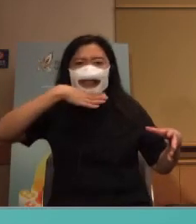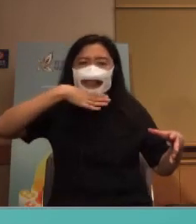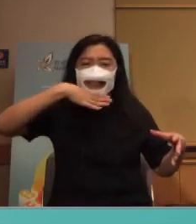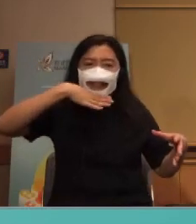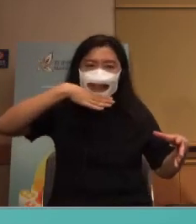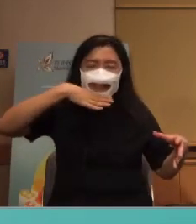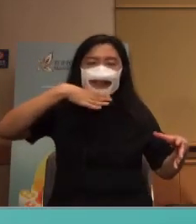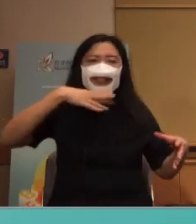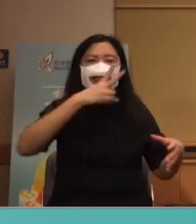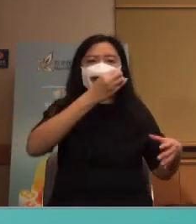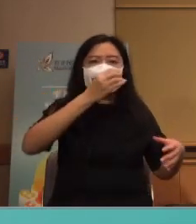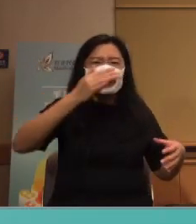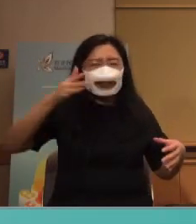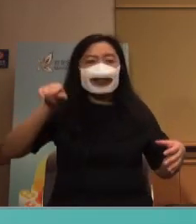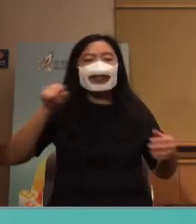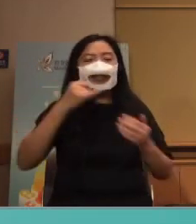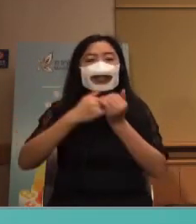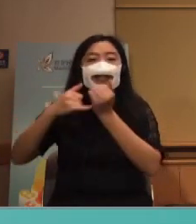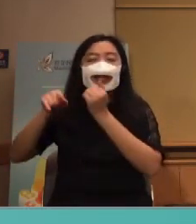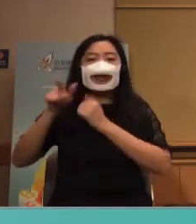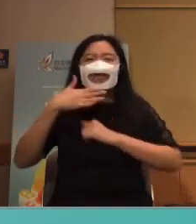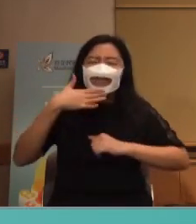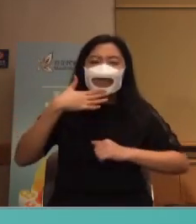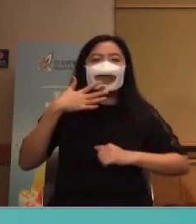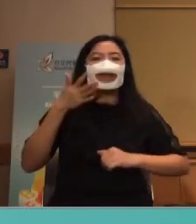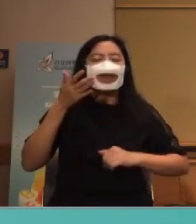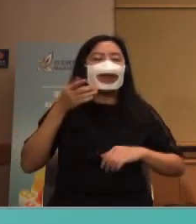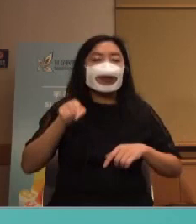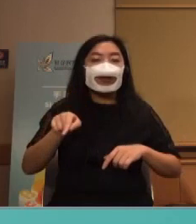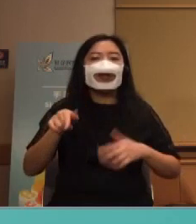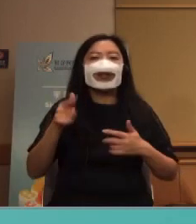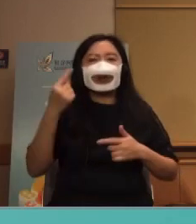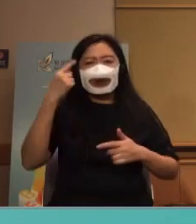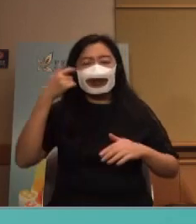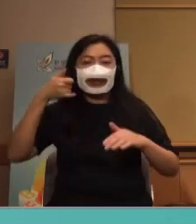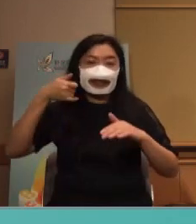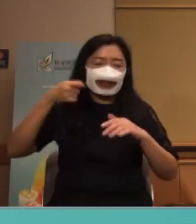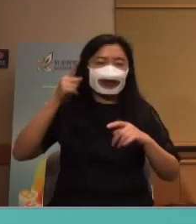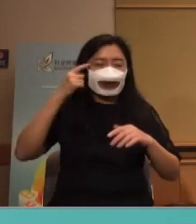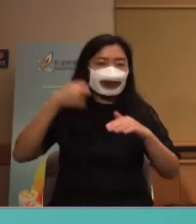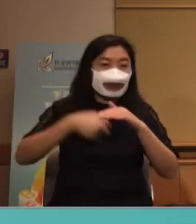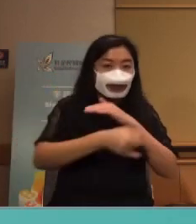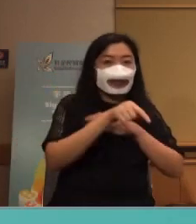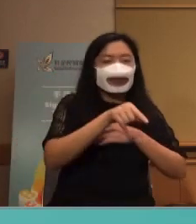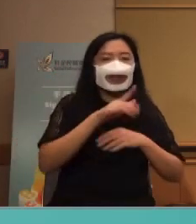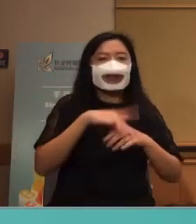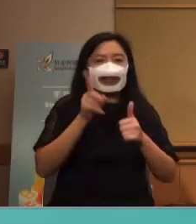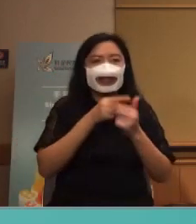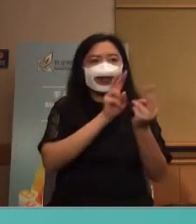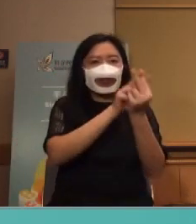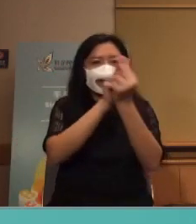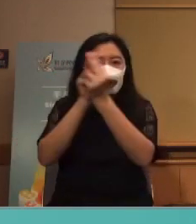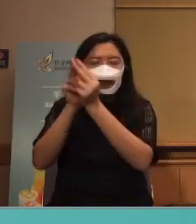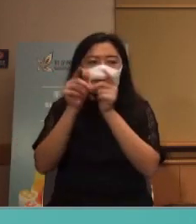they want to get into market, try to know more people, ask for more, learn more, and to me,